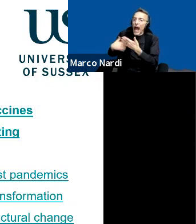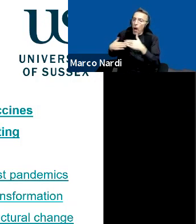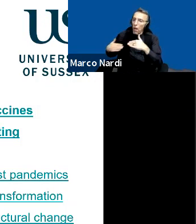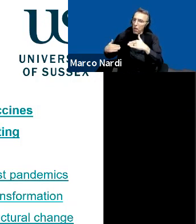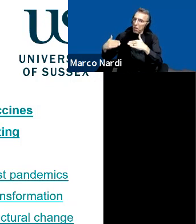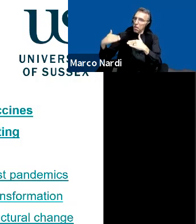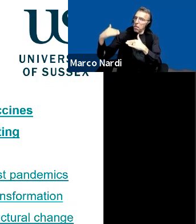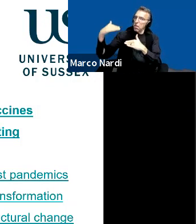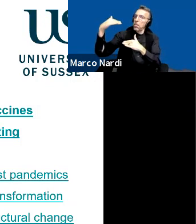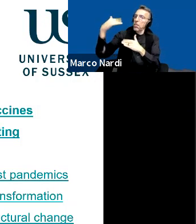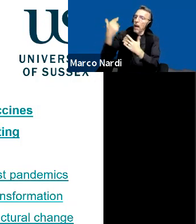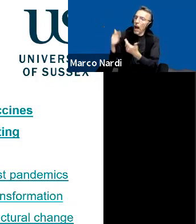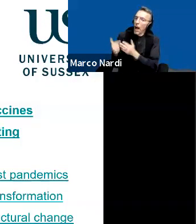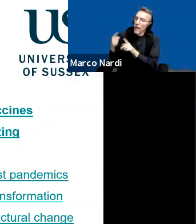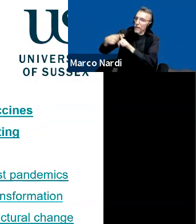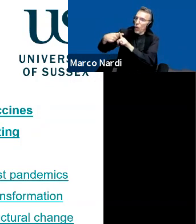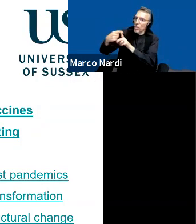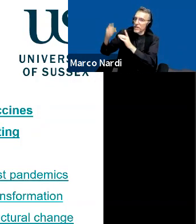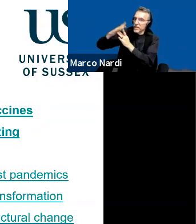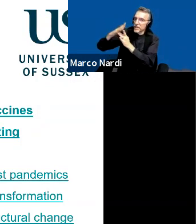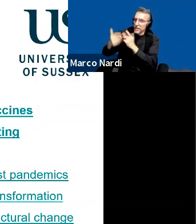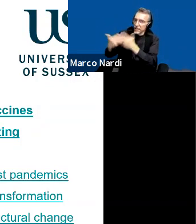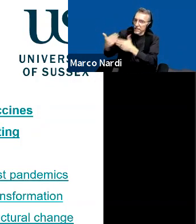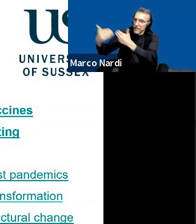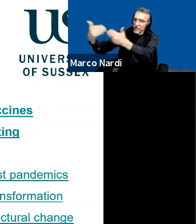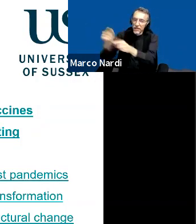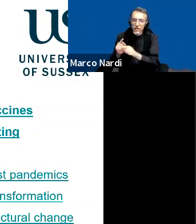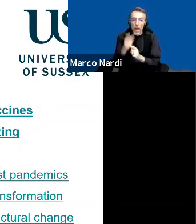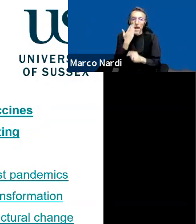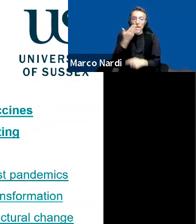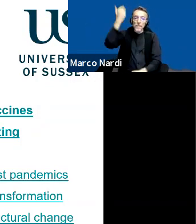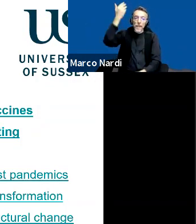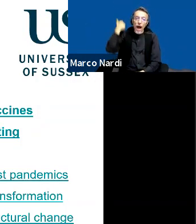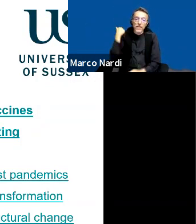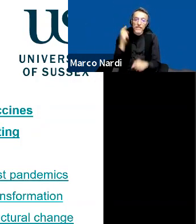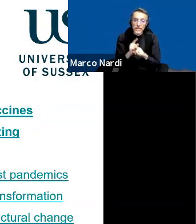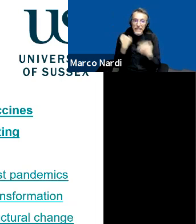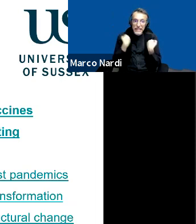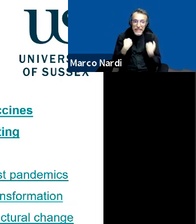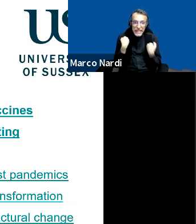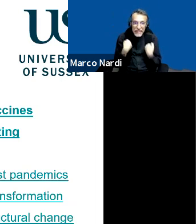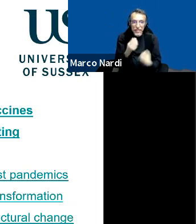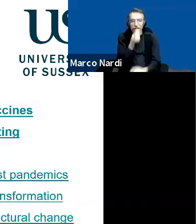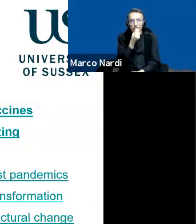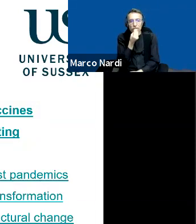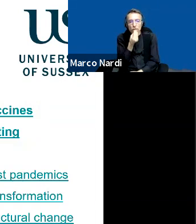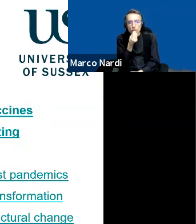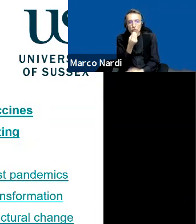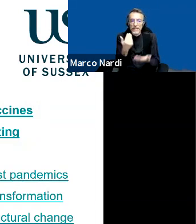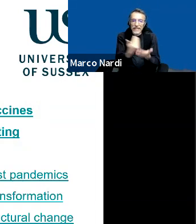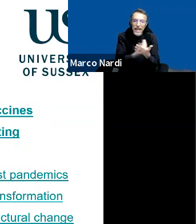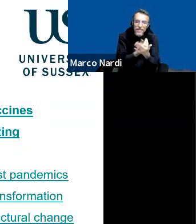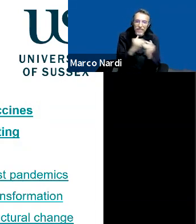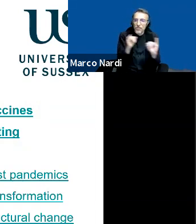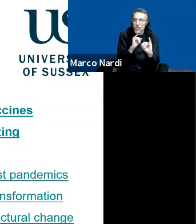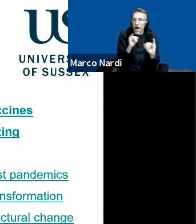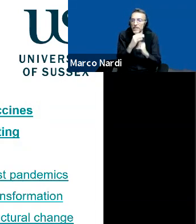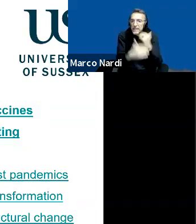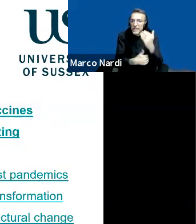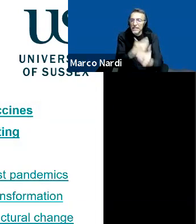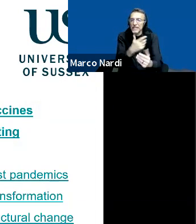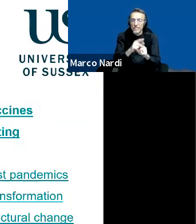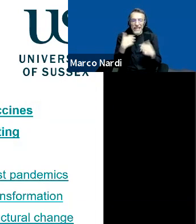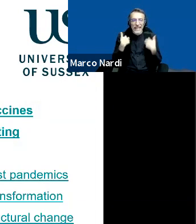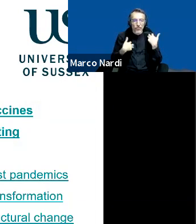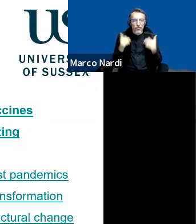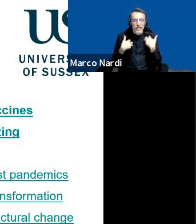based on past work, looking at different disease and food safety crises, looking at some of the ways in which powerful interests come